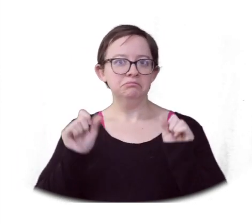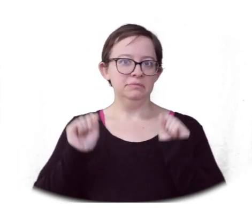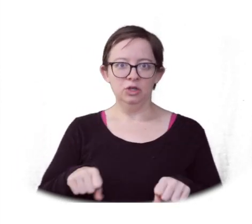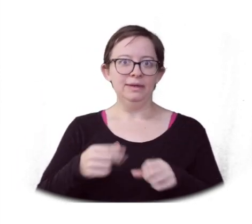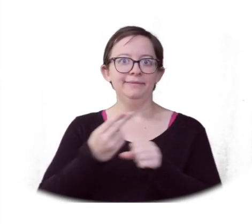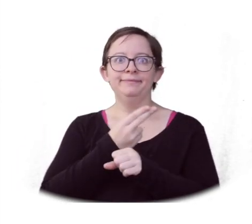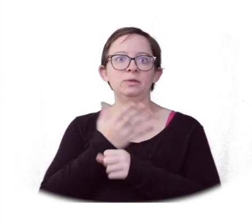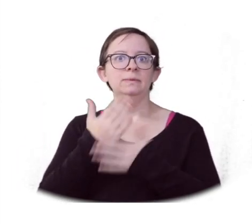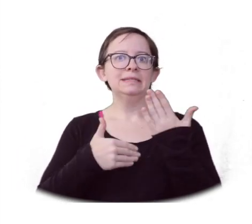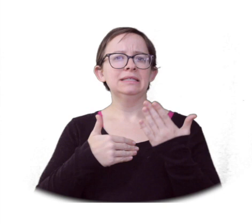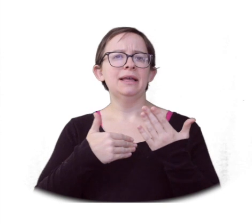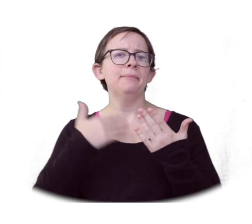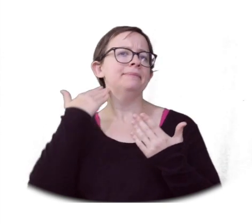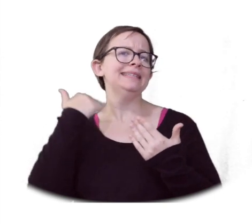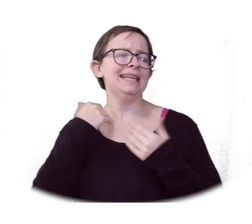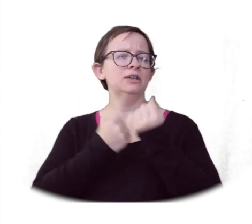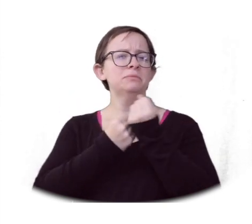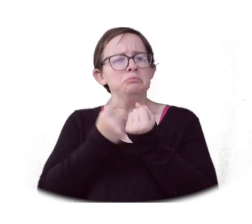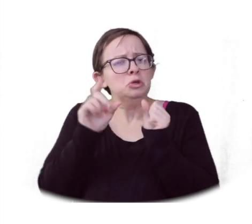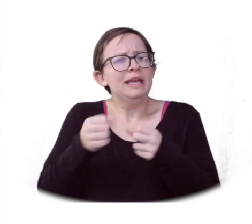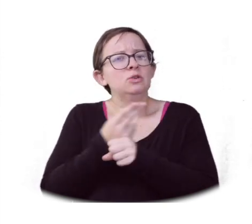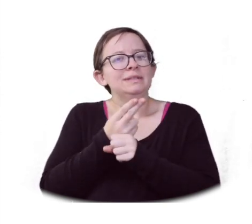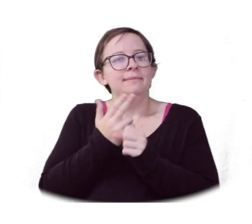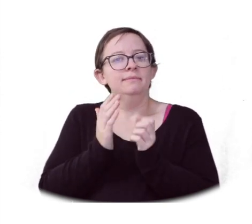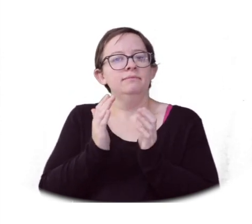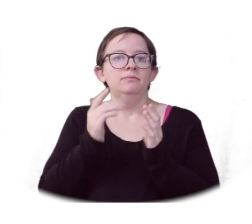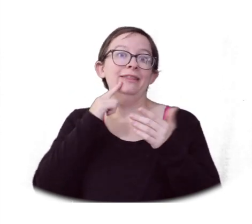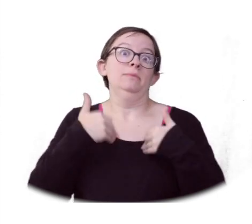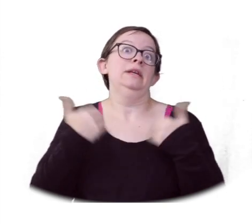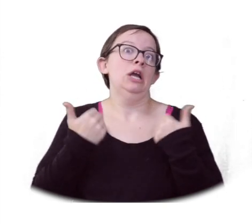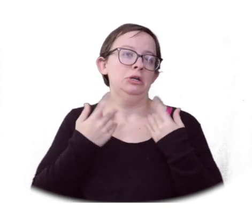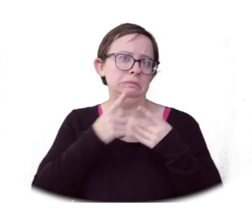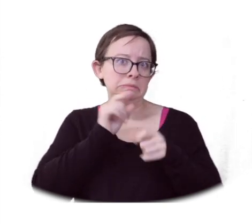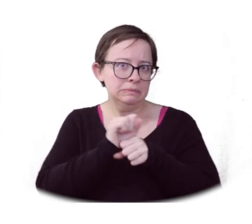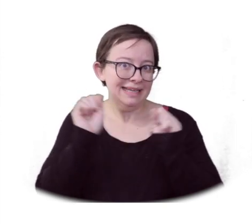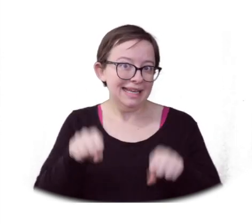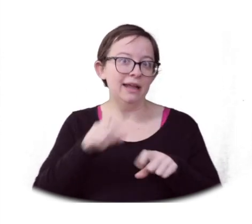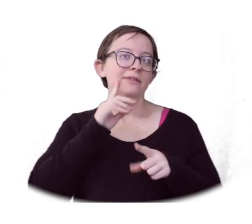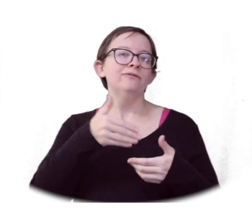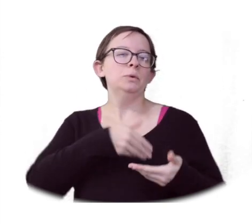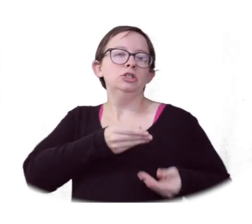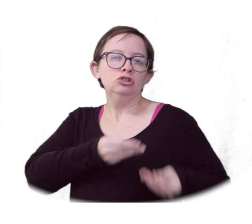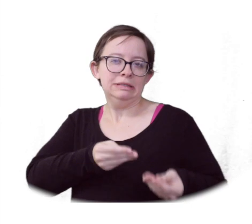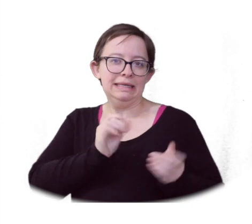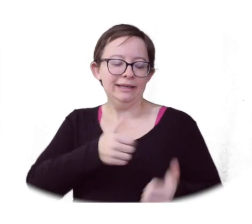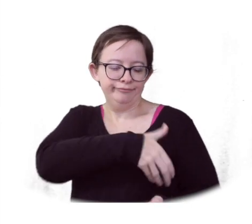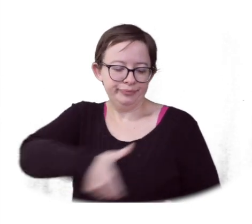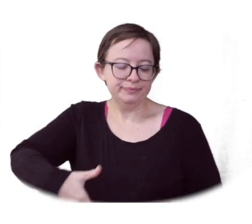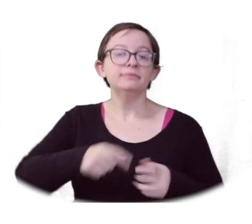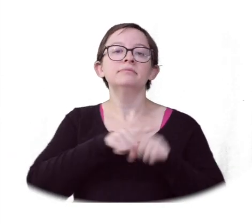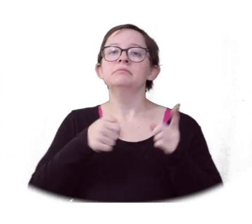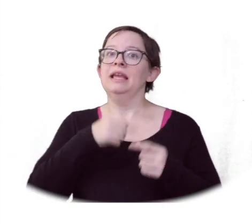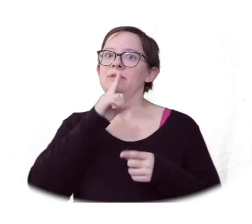able to, use some neck support. You can use them when they're smaller in them, definitely, but like for nursing and